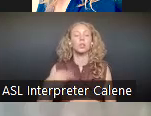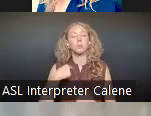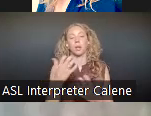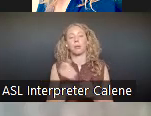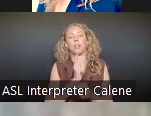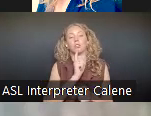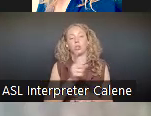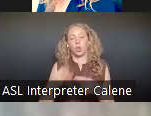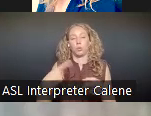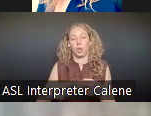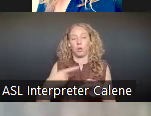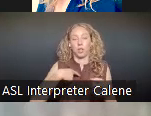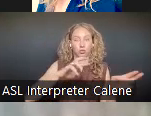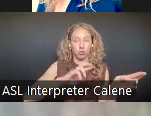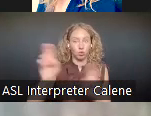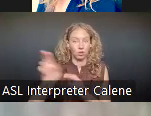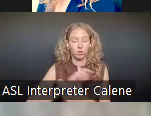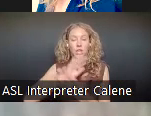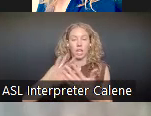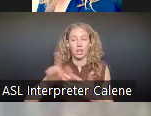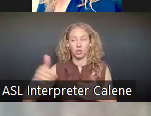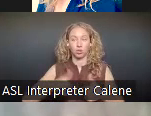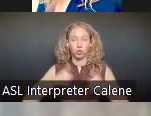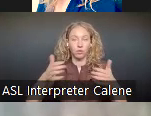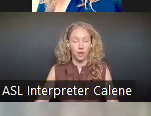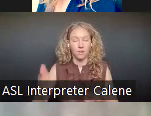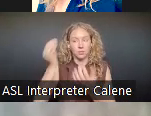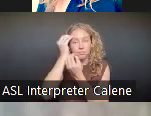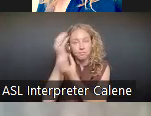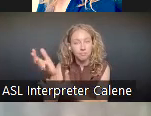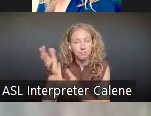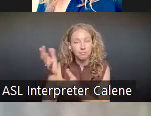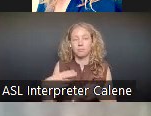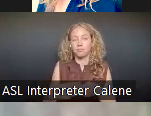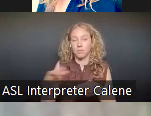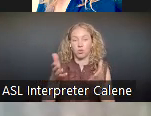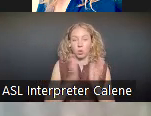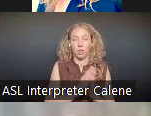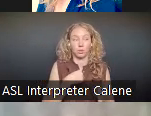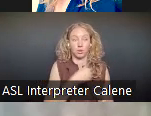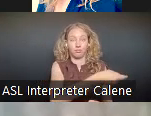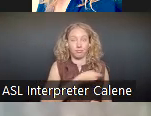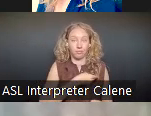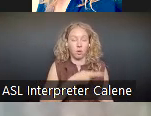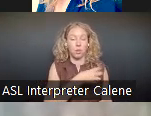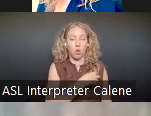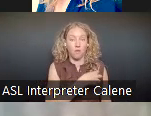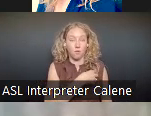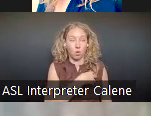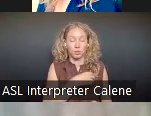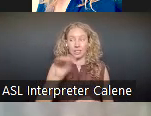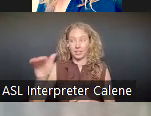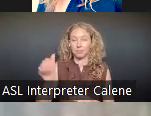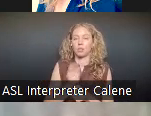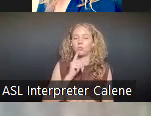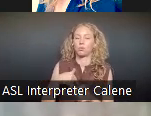that as we're getting ready to contact survivors to notify them of this request that we got from law enforcement, that we're doing so